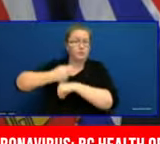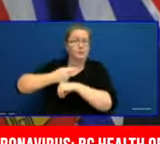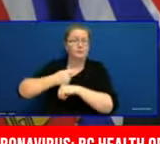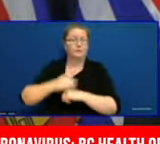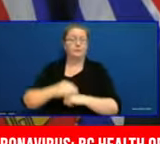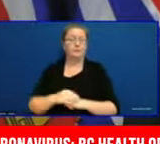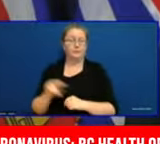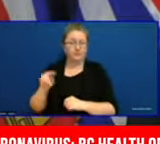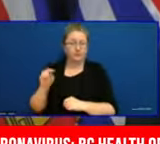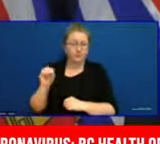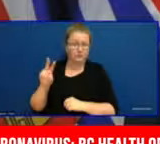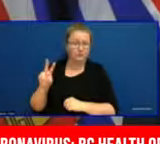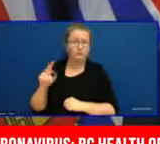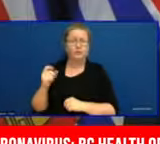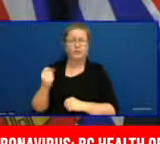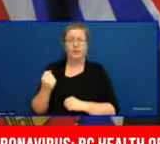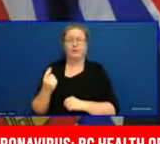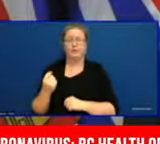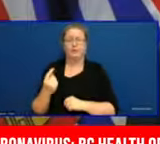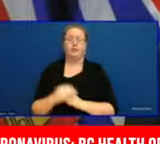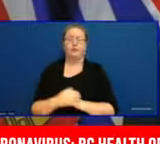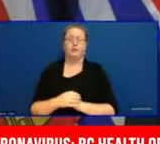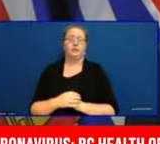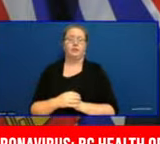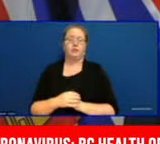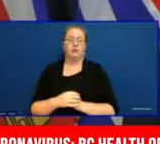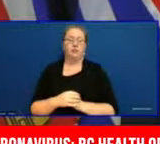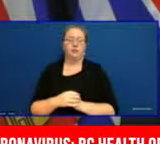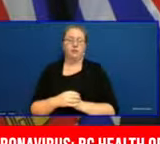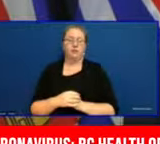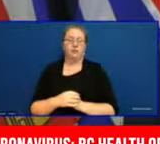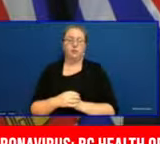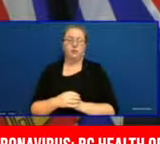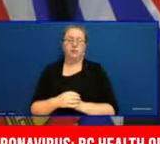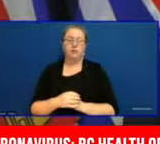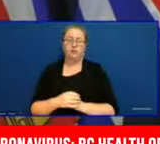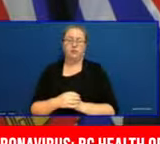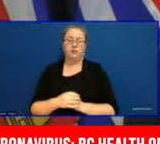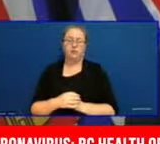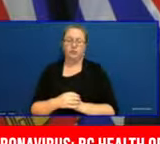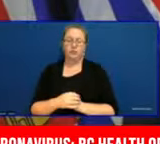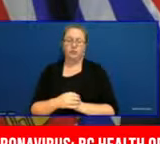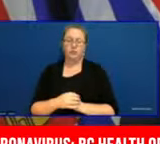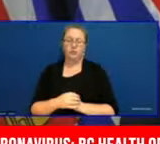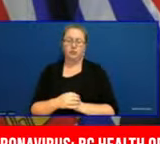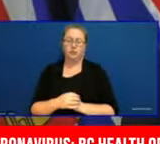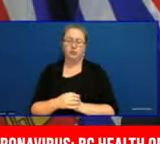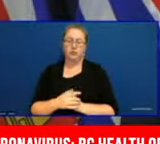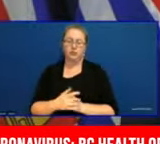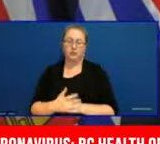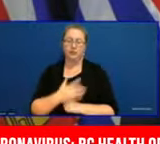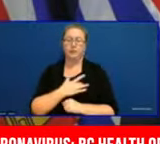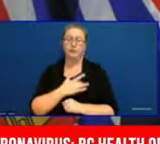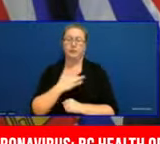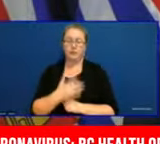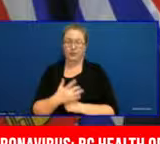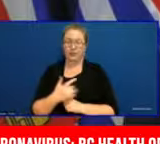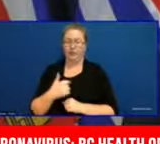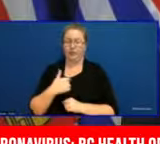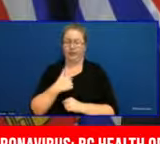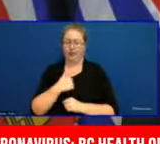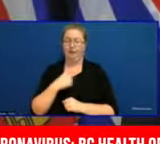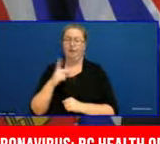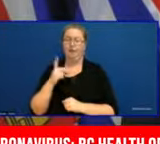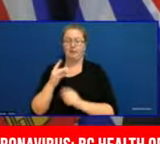Canada and the world, Remembrance Day. And all I can say is, on Remembrance Day, my friend Ann and I left